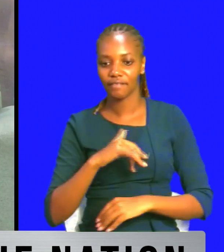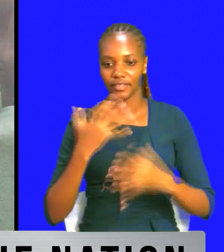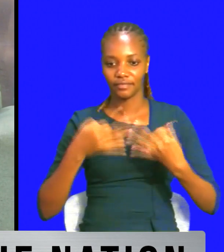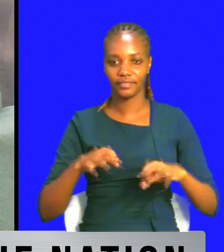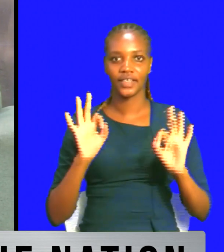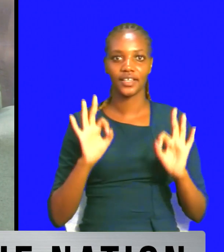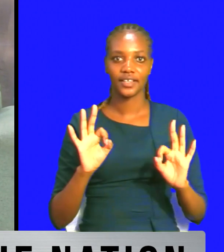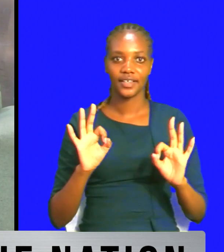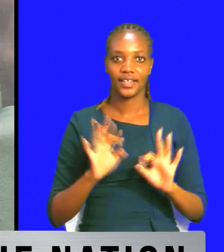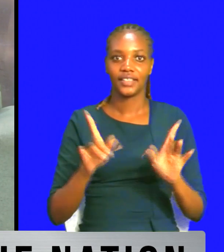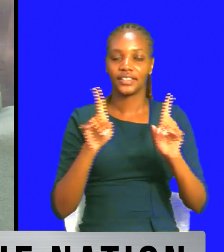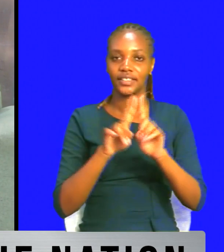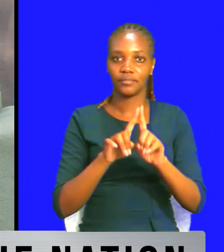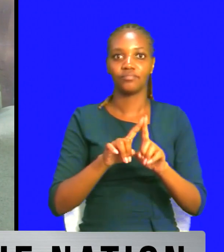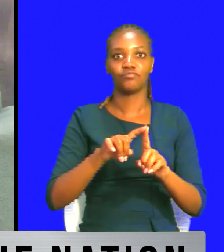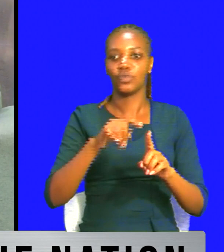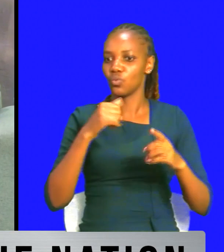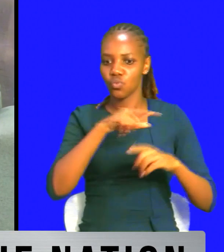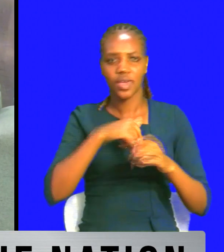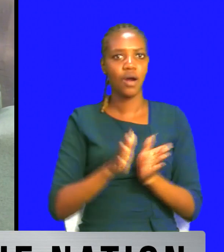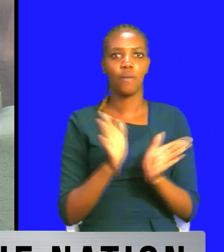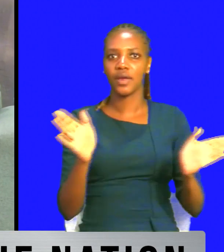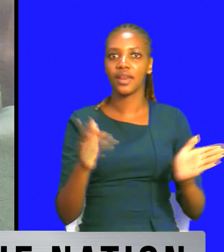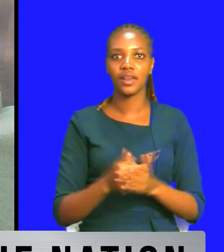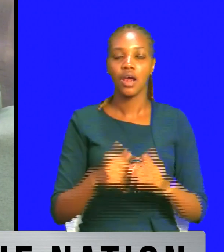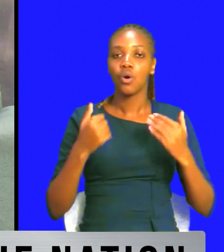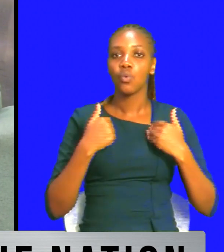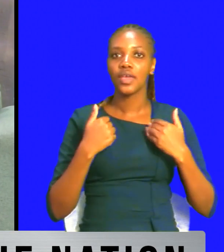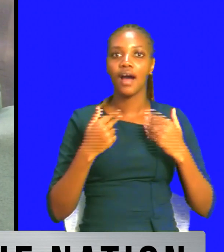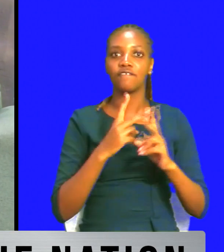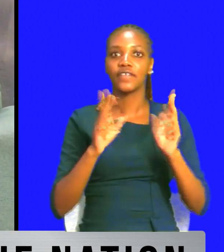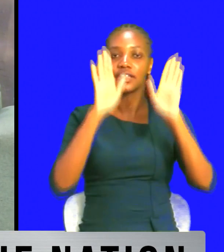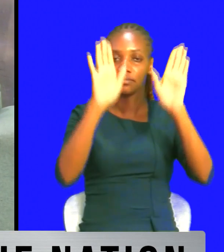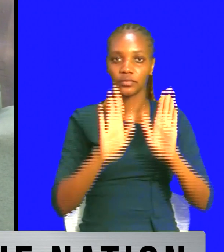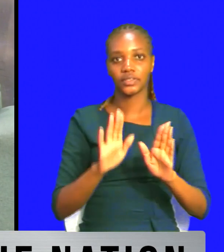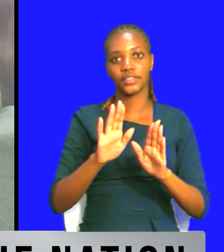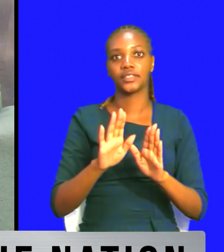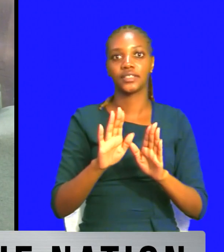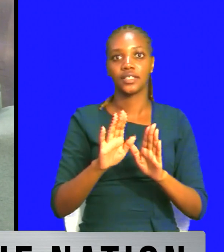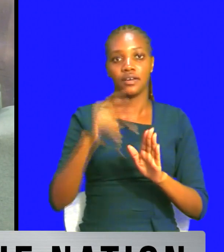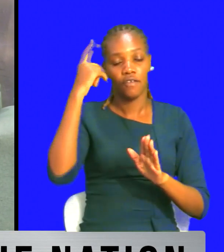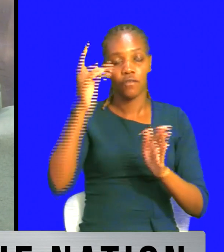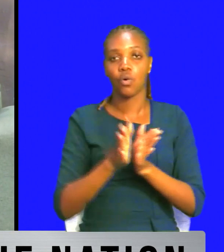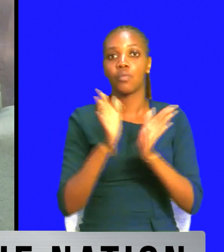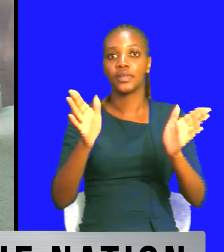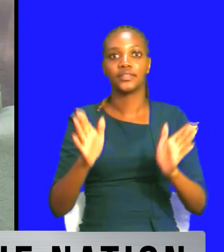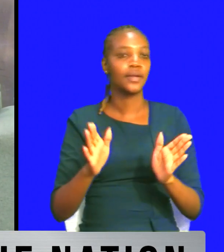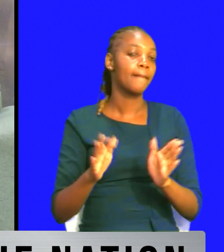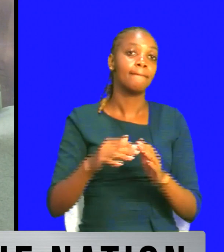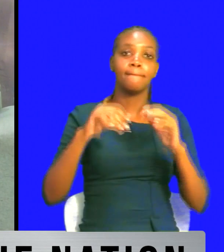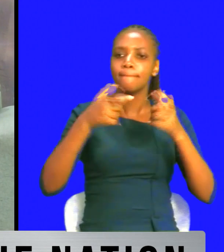free. We are ventilating. By the way, there is an importance of ventilating, Nicholas. Yes. The media should never be